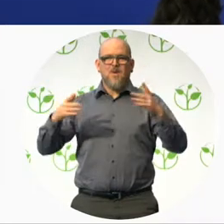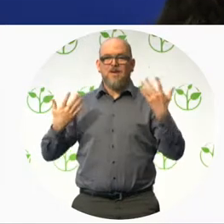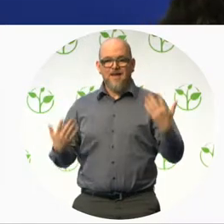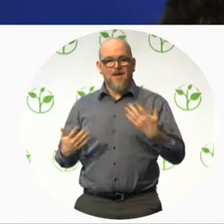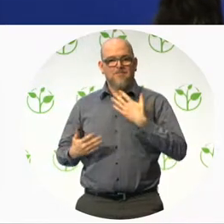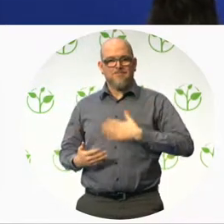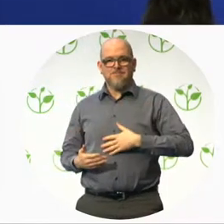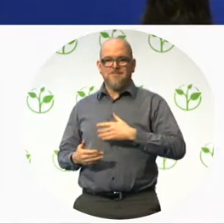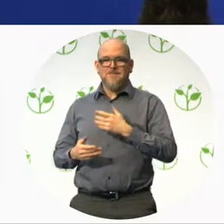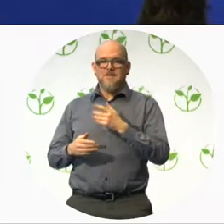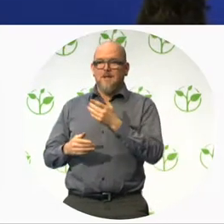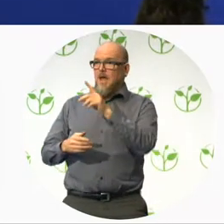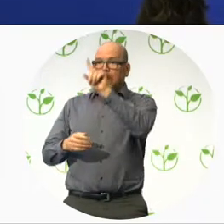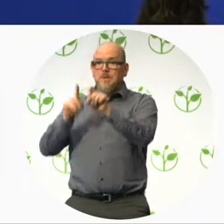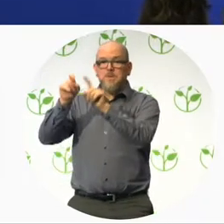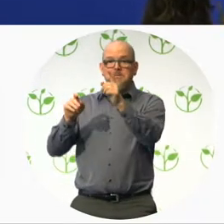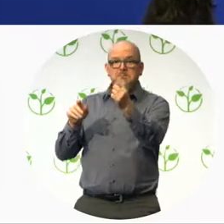Don't be shy, raise your hands.